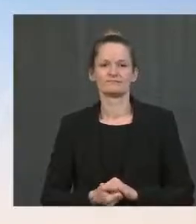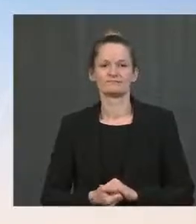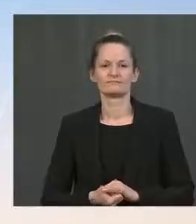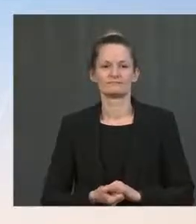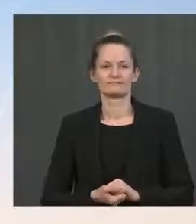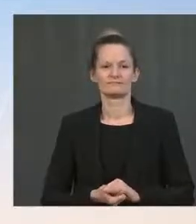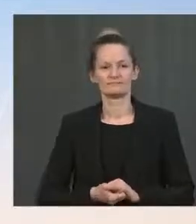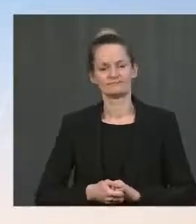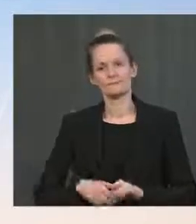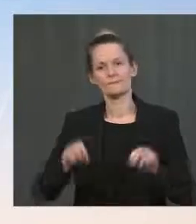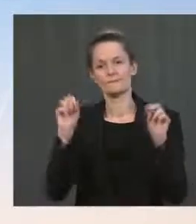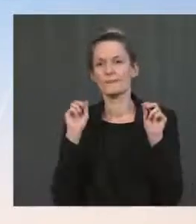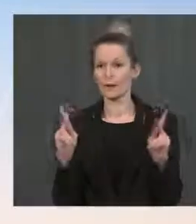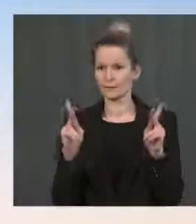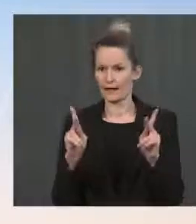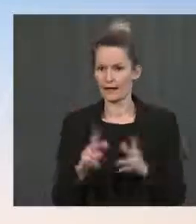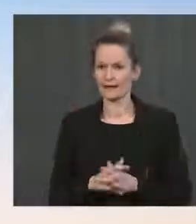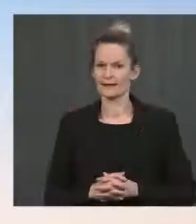Okay.